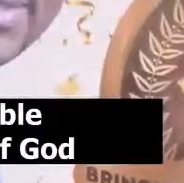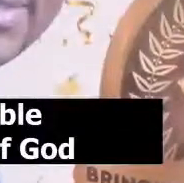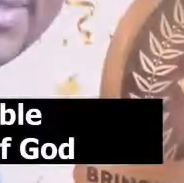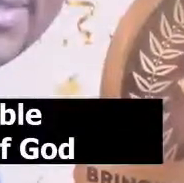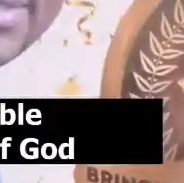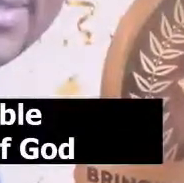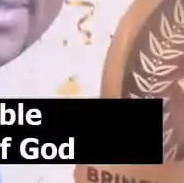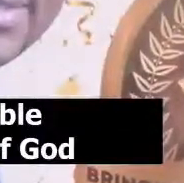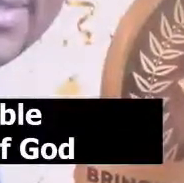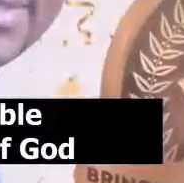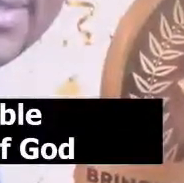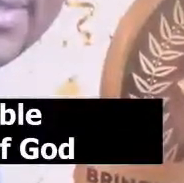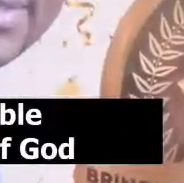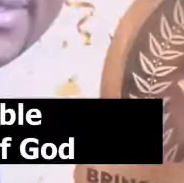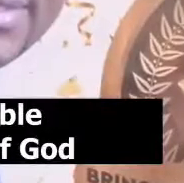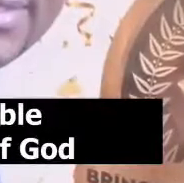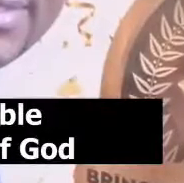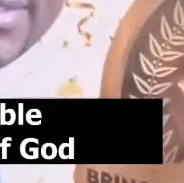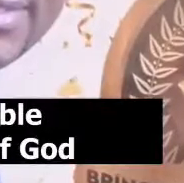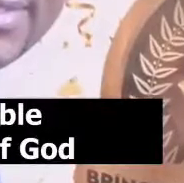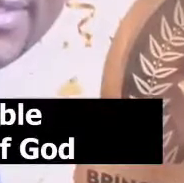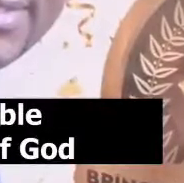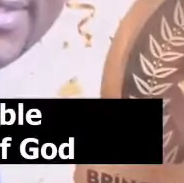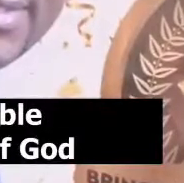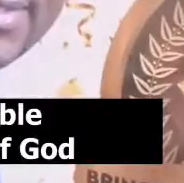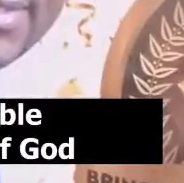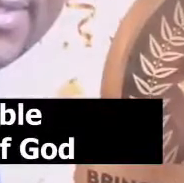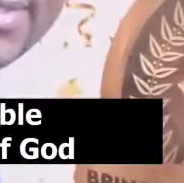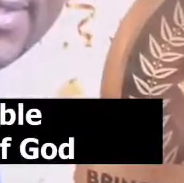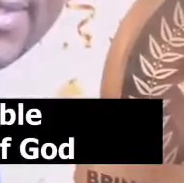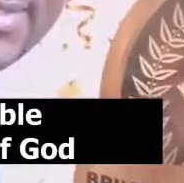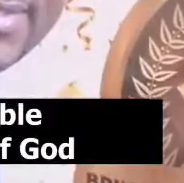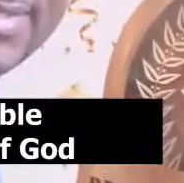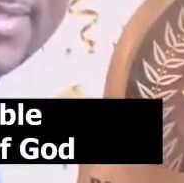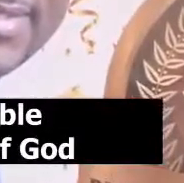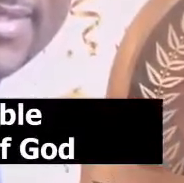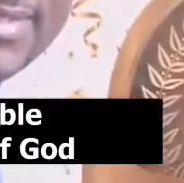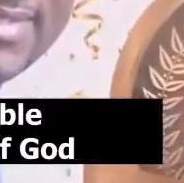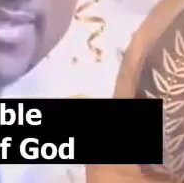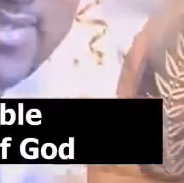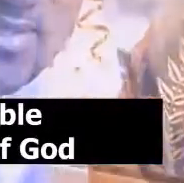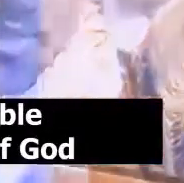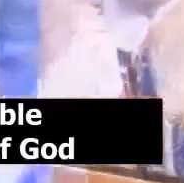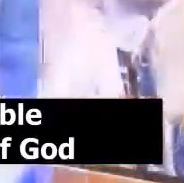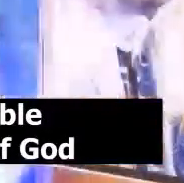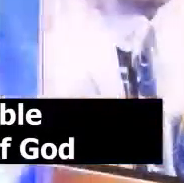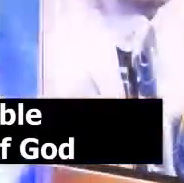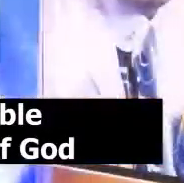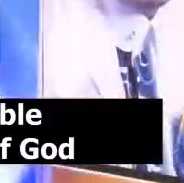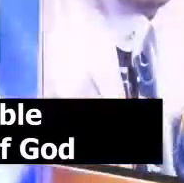God, oh, I will sing of the goodness of God.